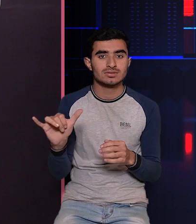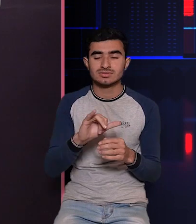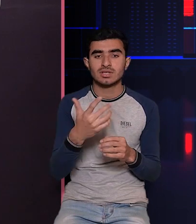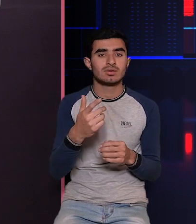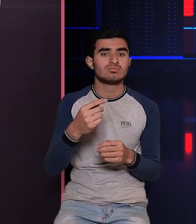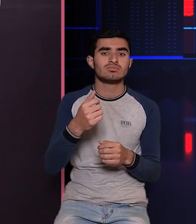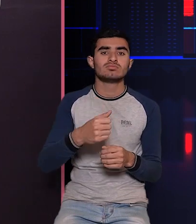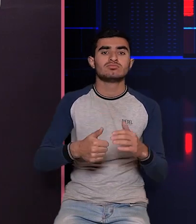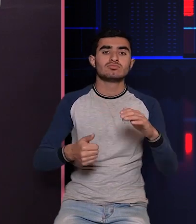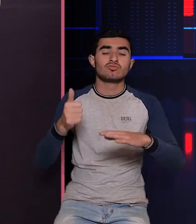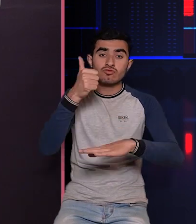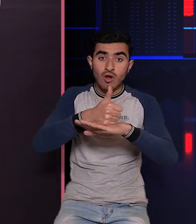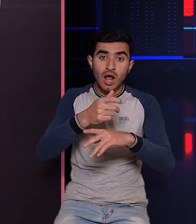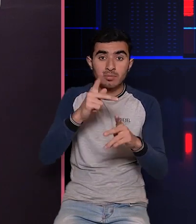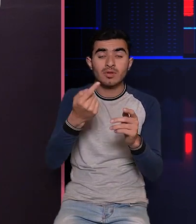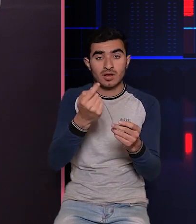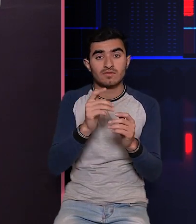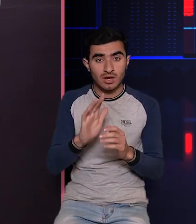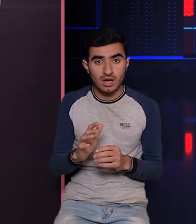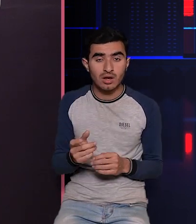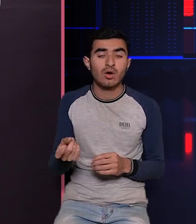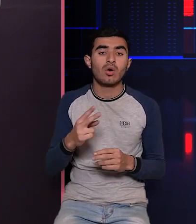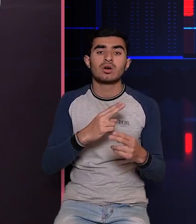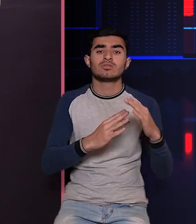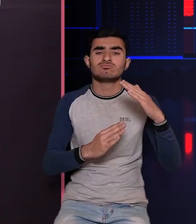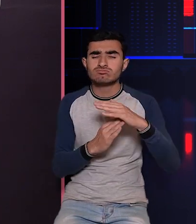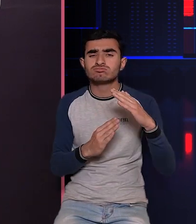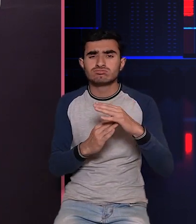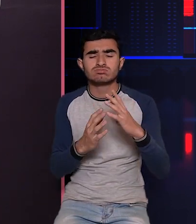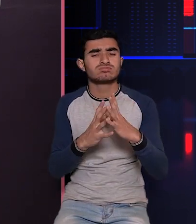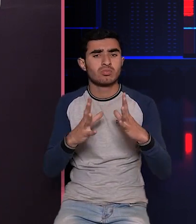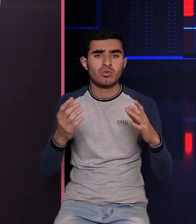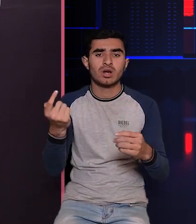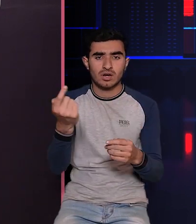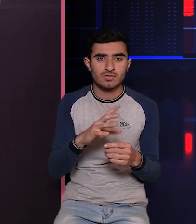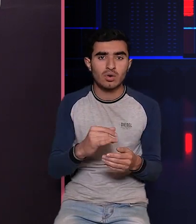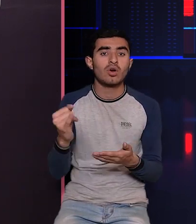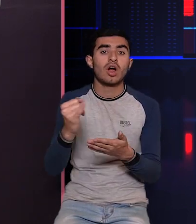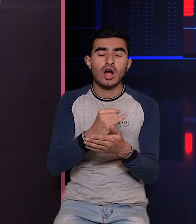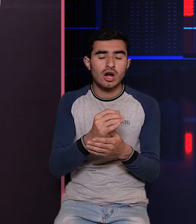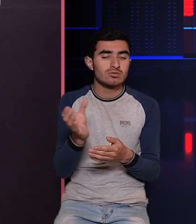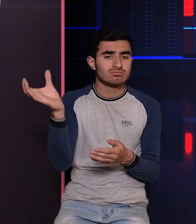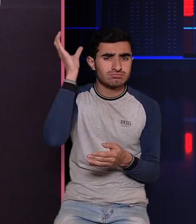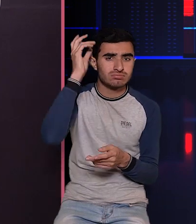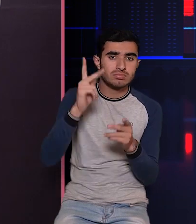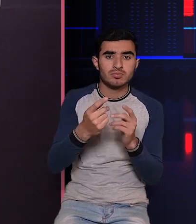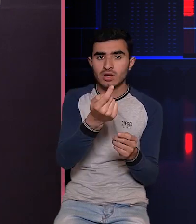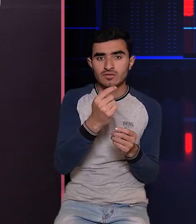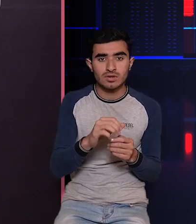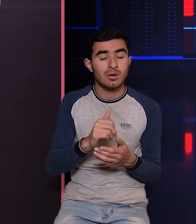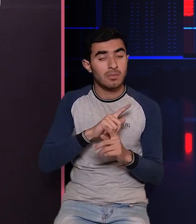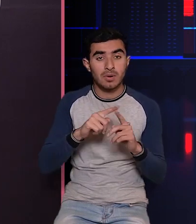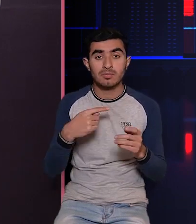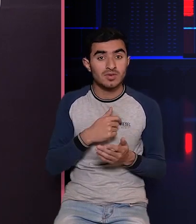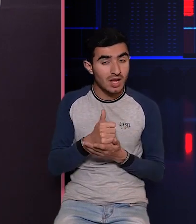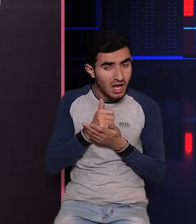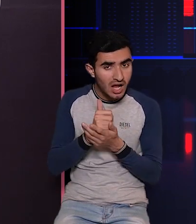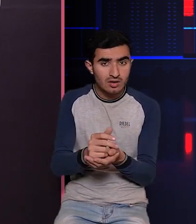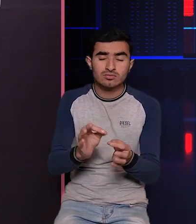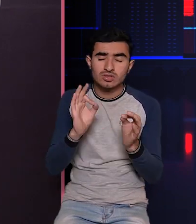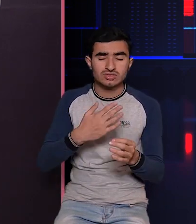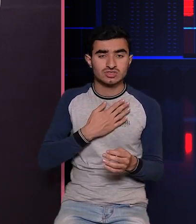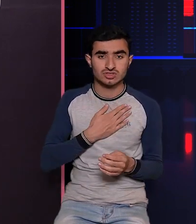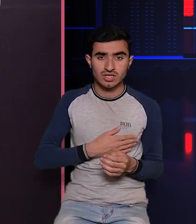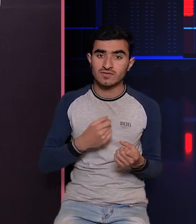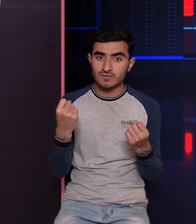royal family members are coming, we see art influencers are coming, and we needed facilitation. And when we went